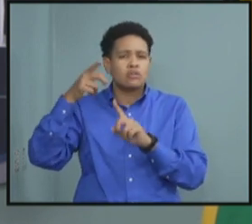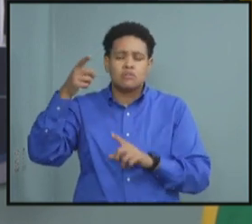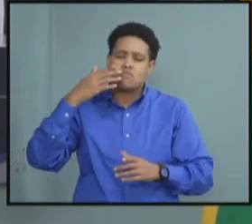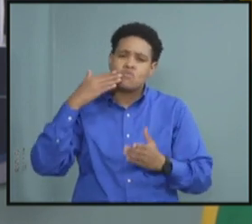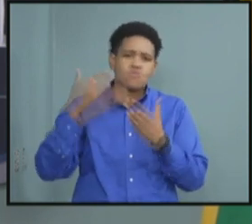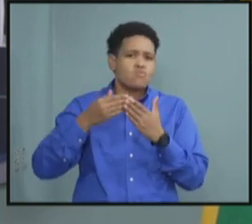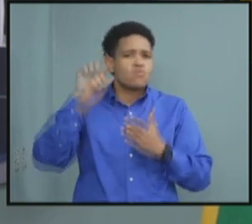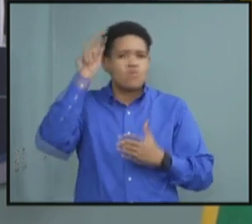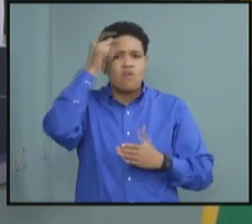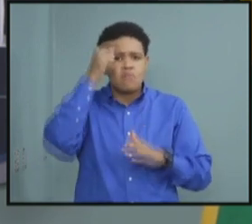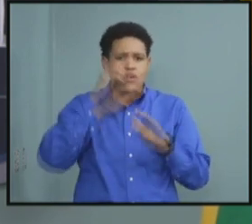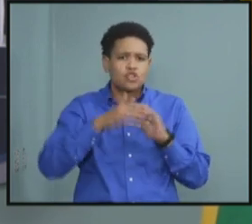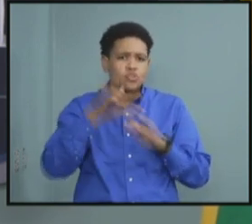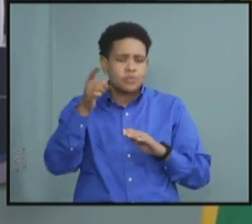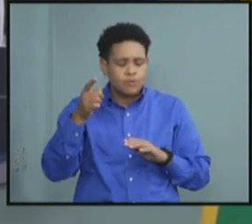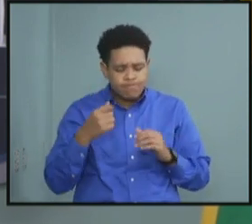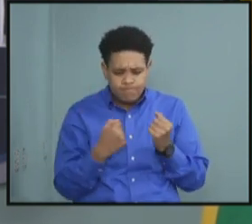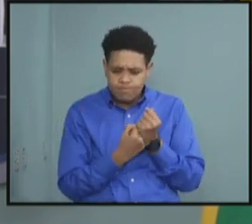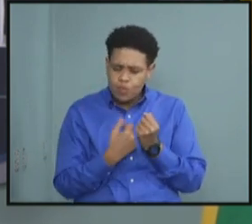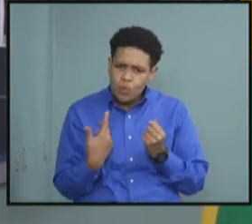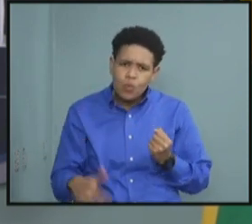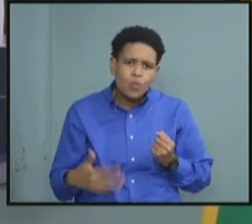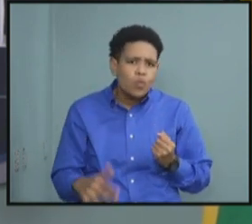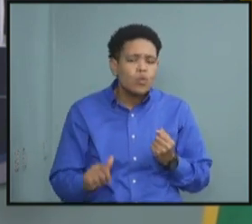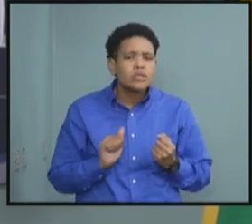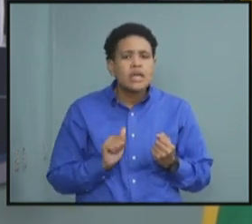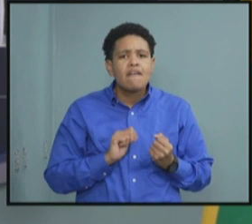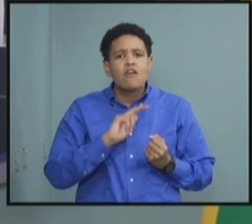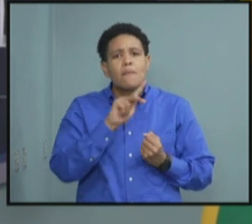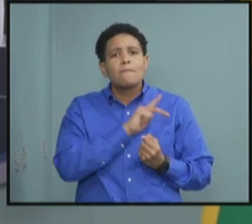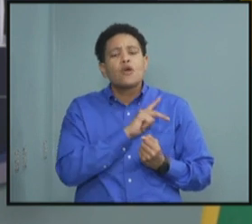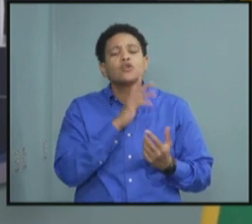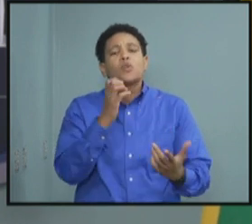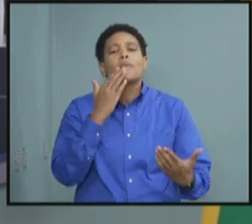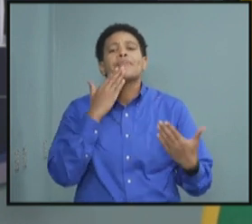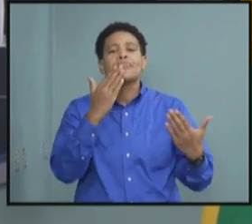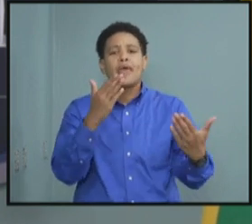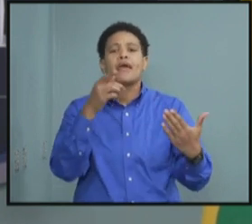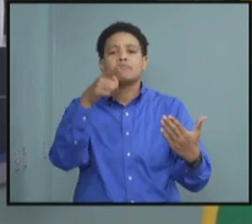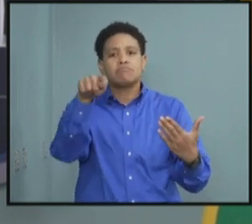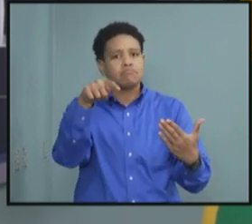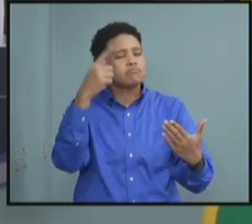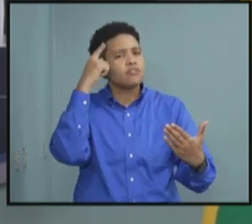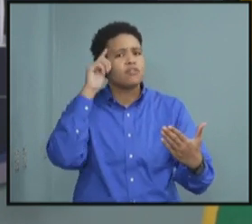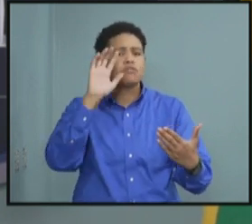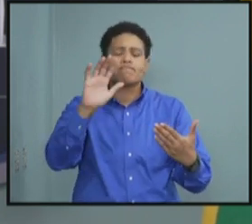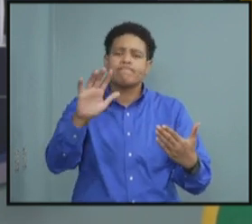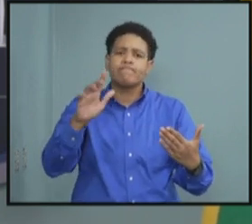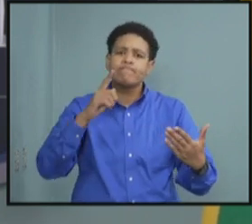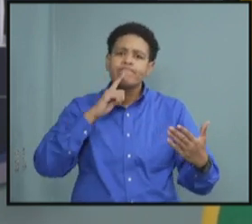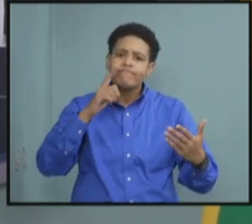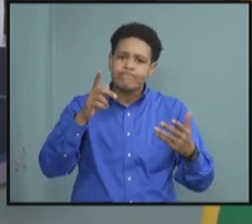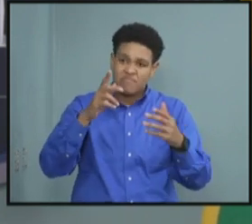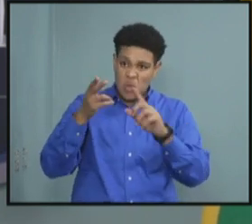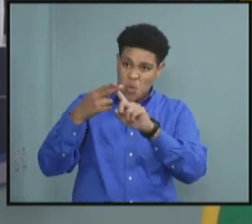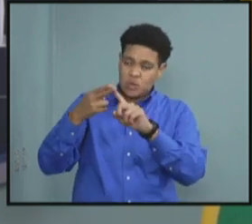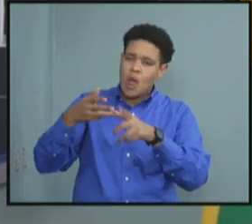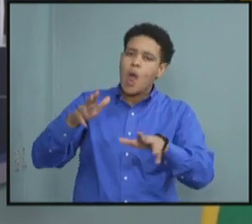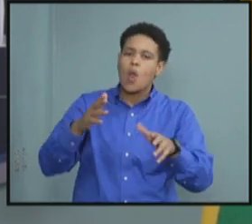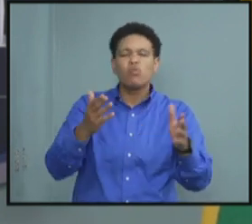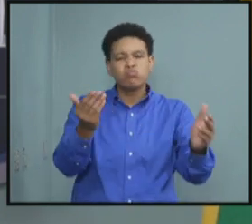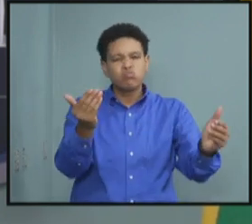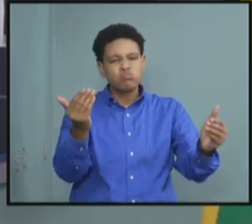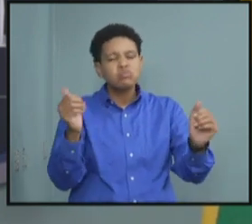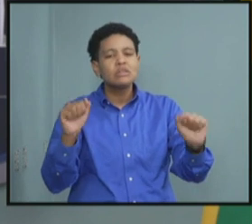the government of Jamaica, and I personally want to thank them for making their facilities